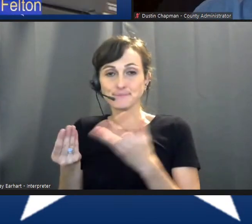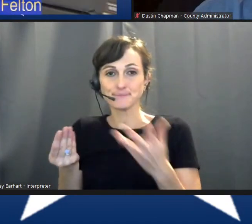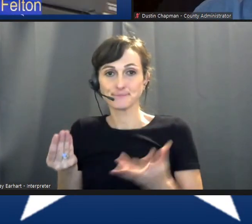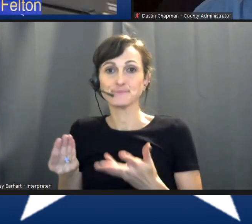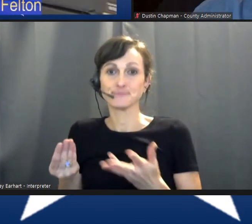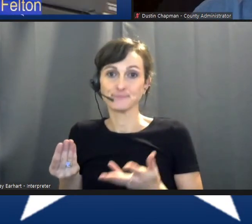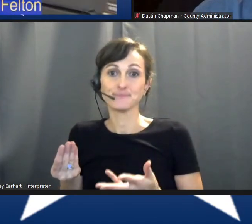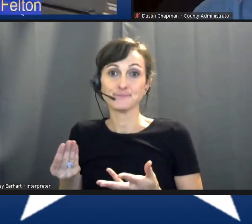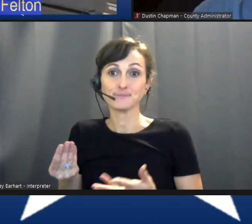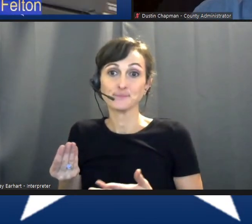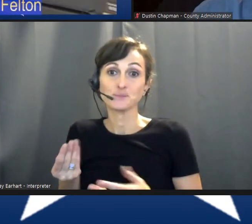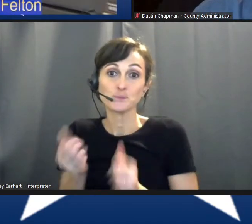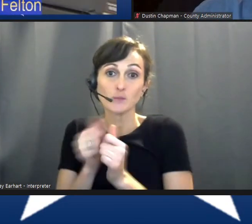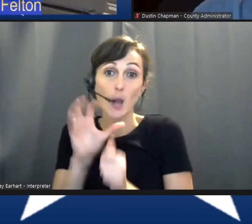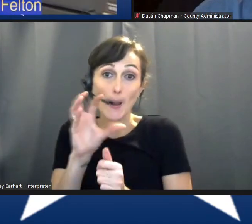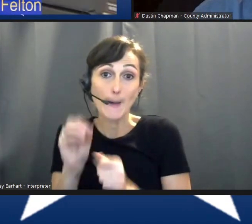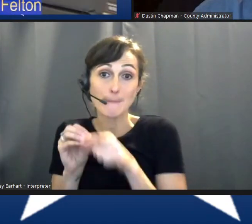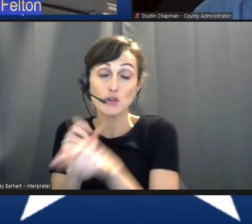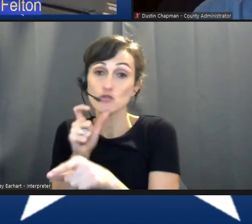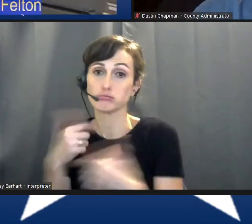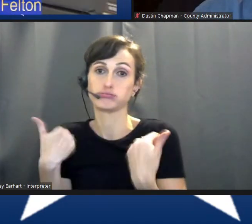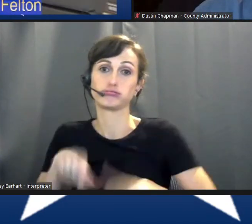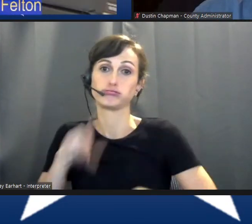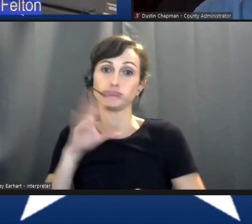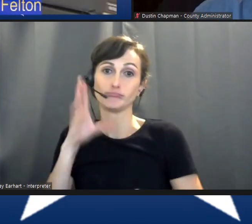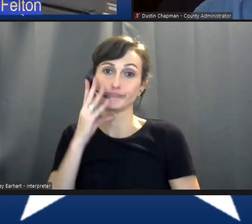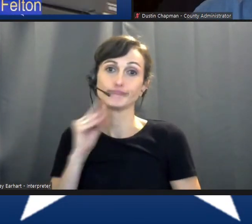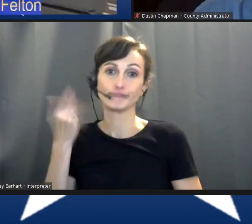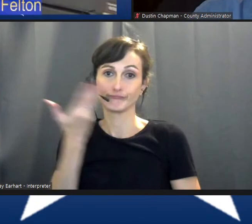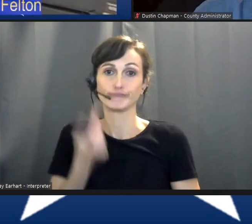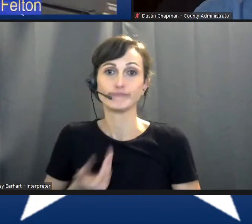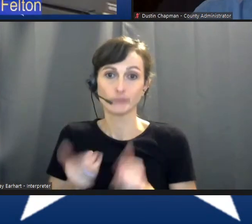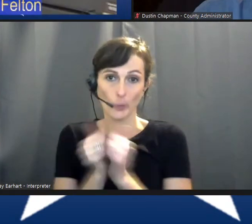companies that are well-seasoned in federal grant